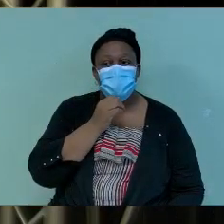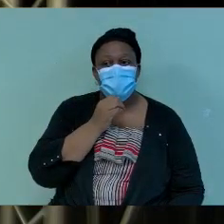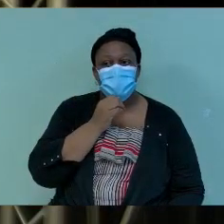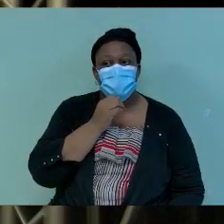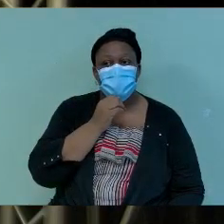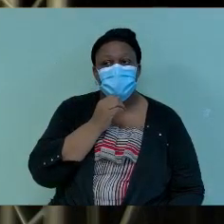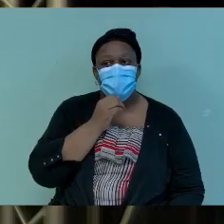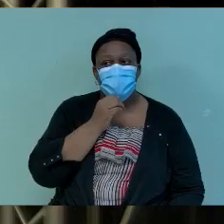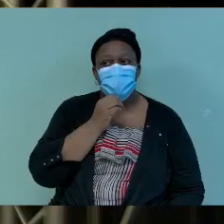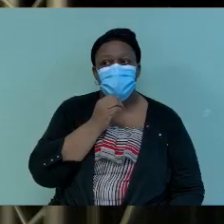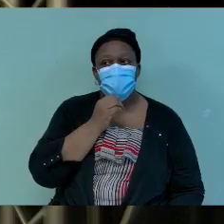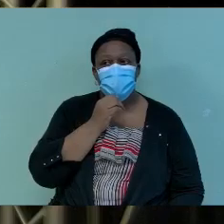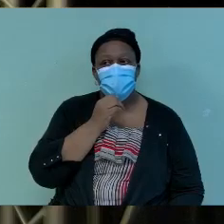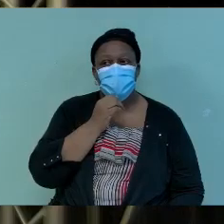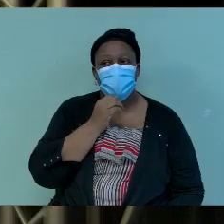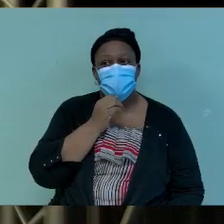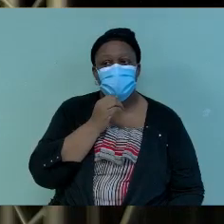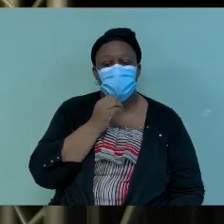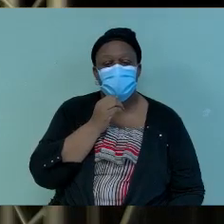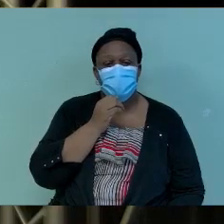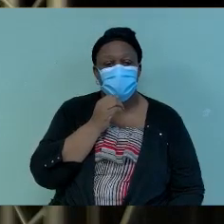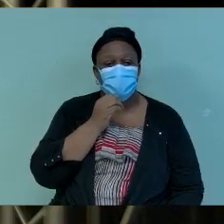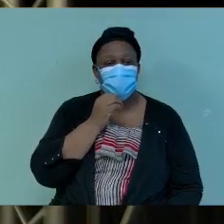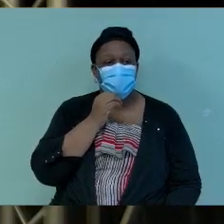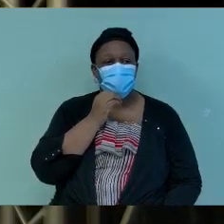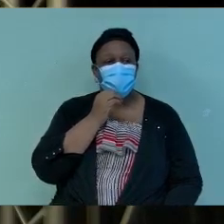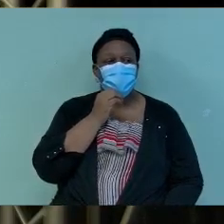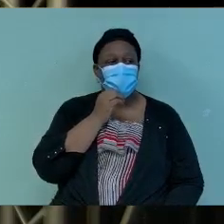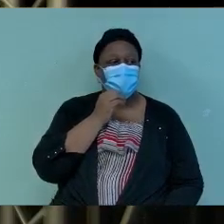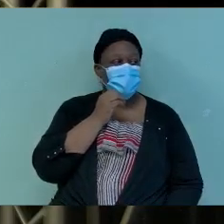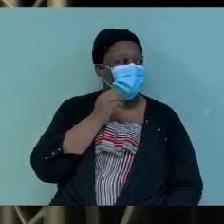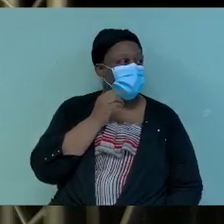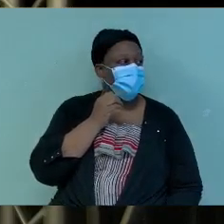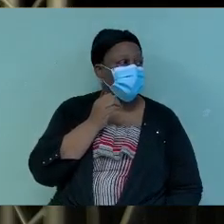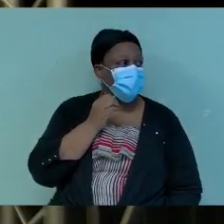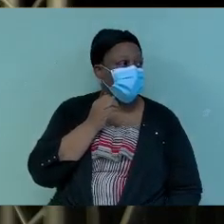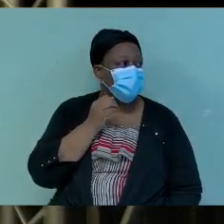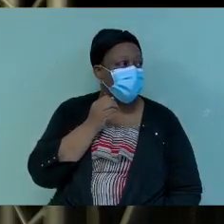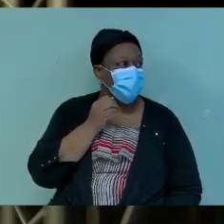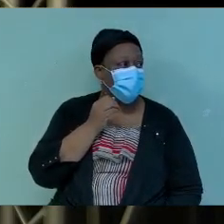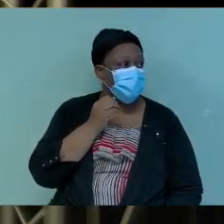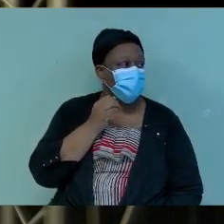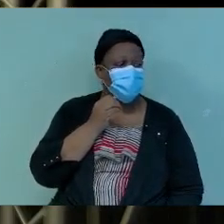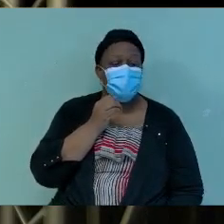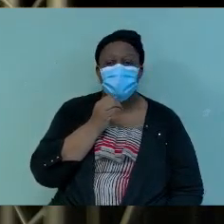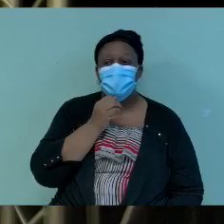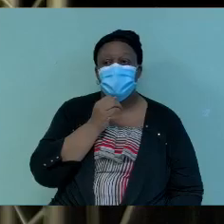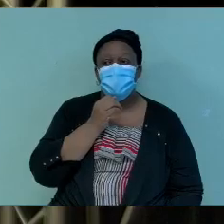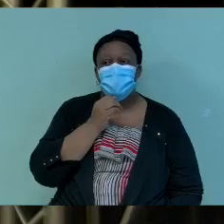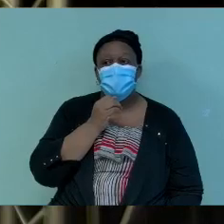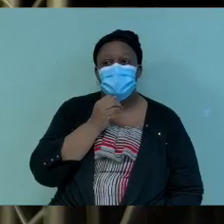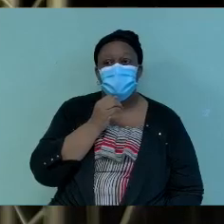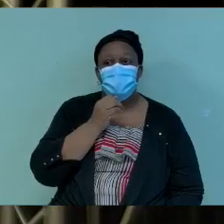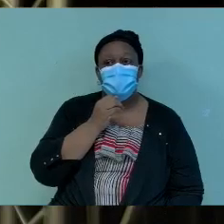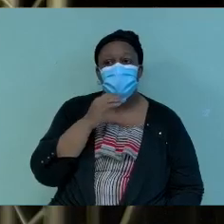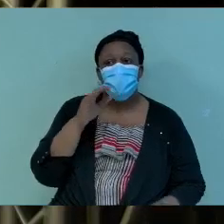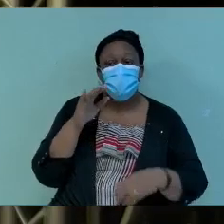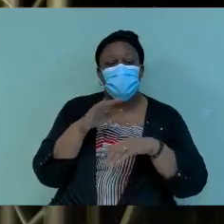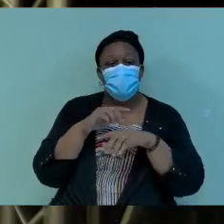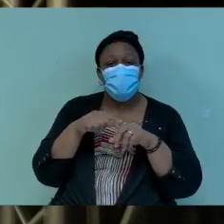Association, Ms. Orica Lennon-Petty, PRO representing NEMA, Dr.